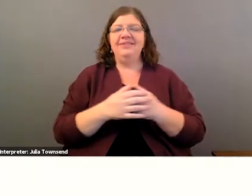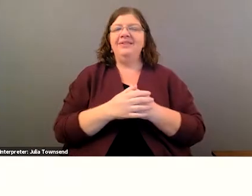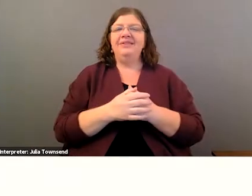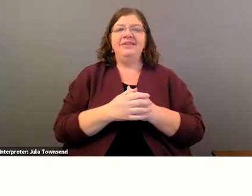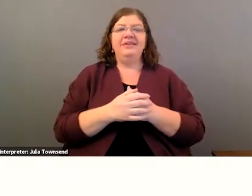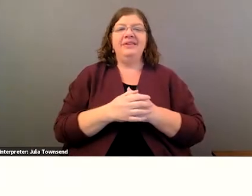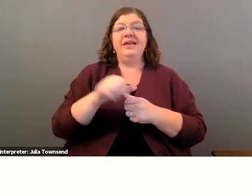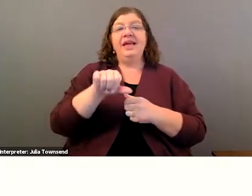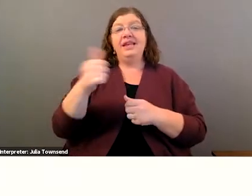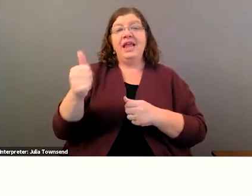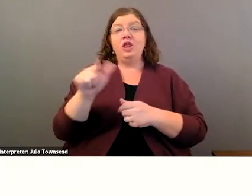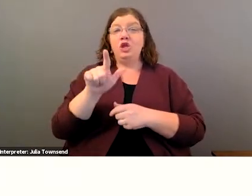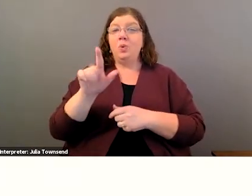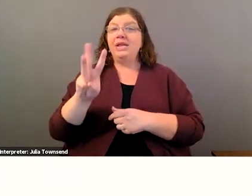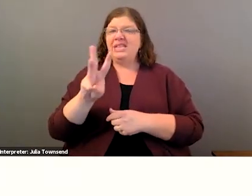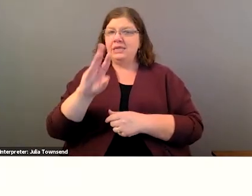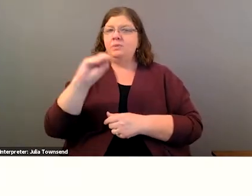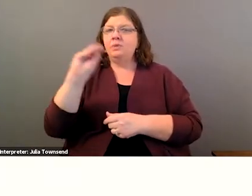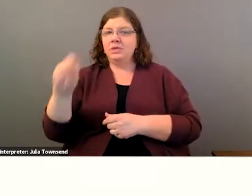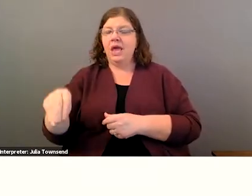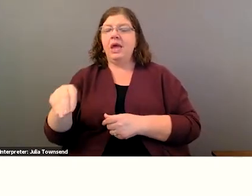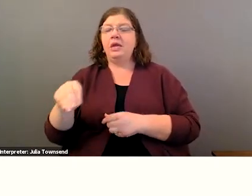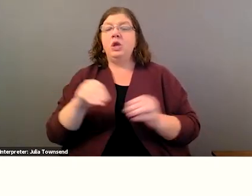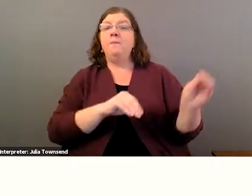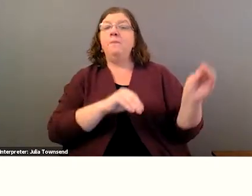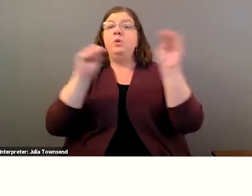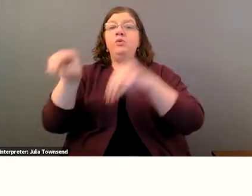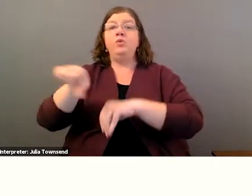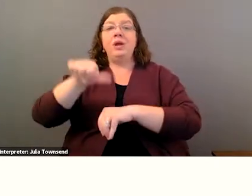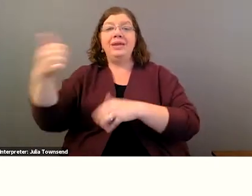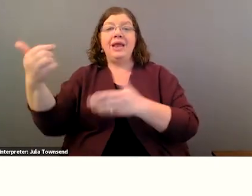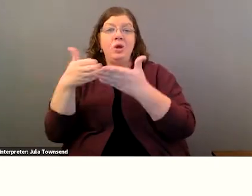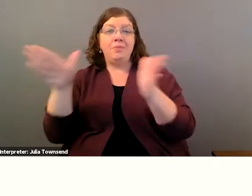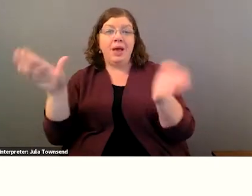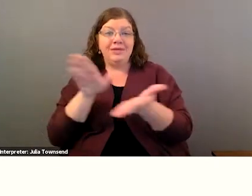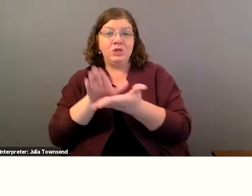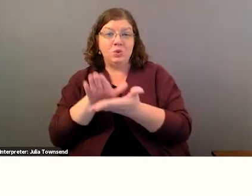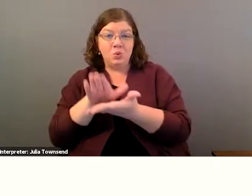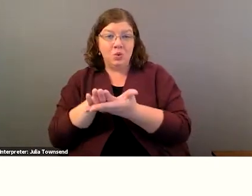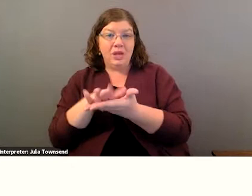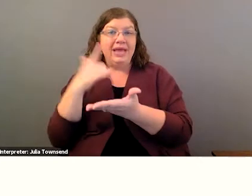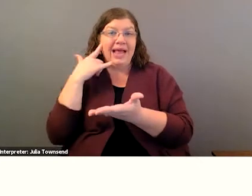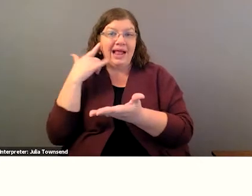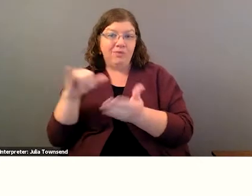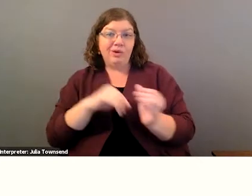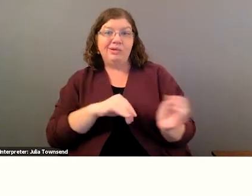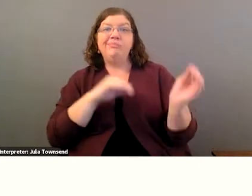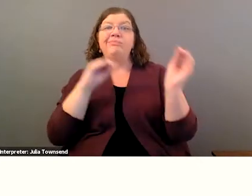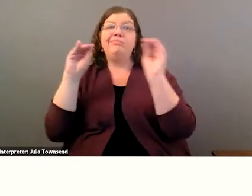Another 26% moved to another public school in California.